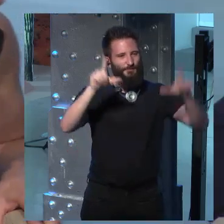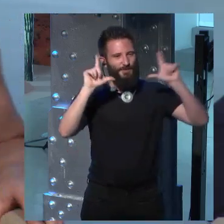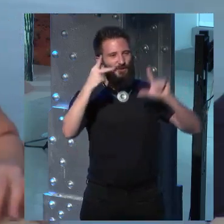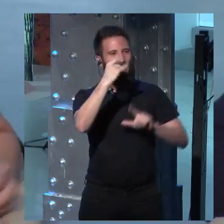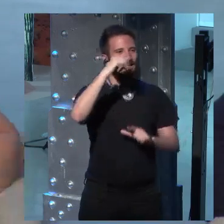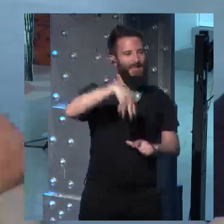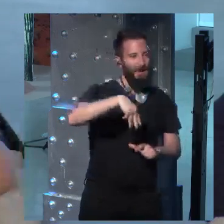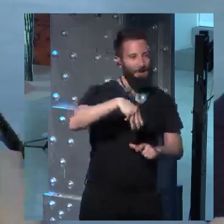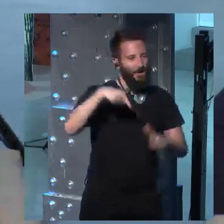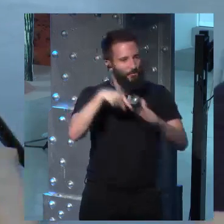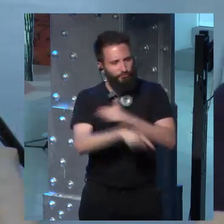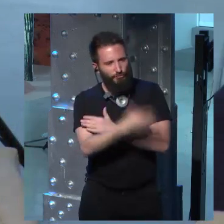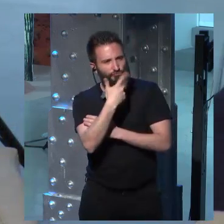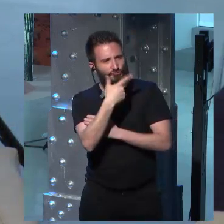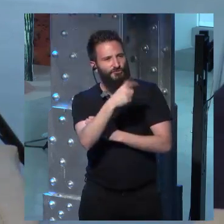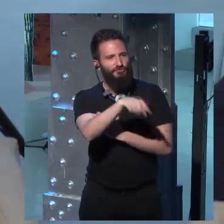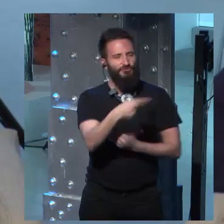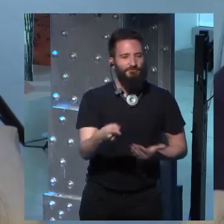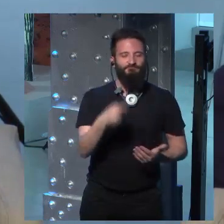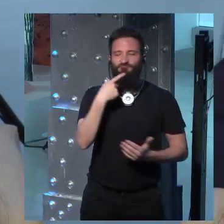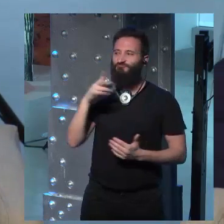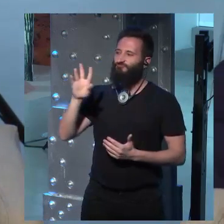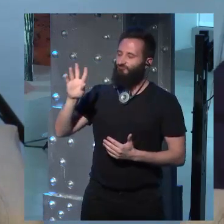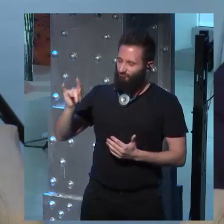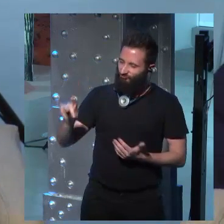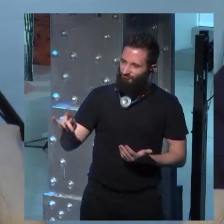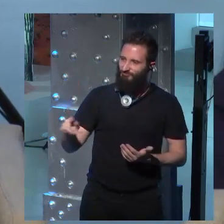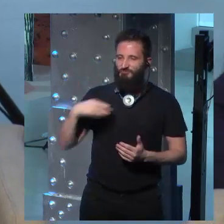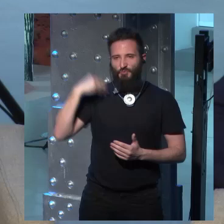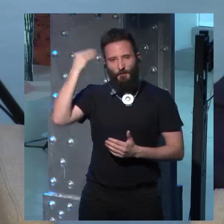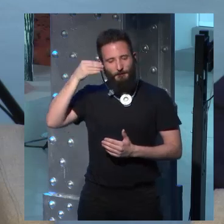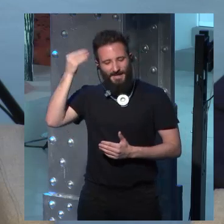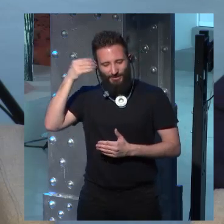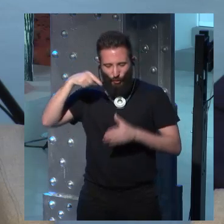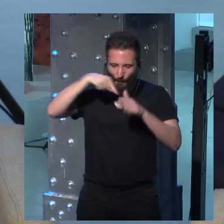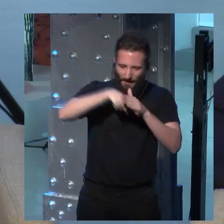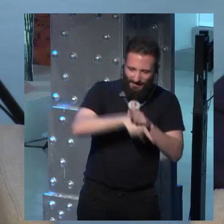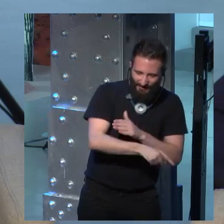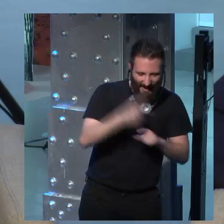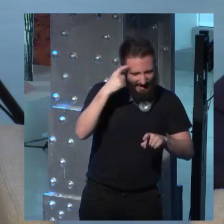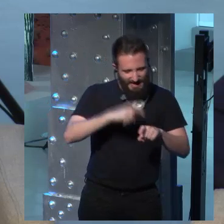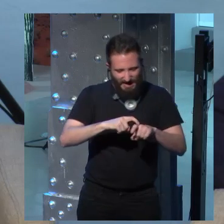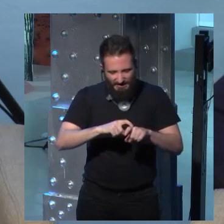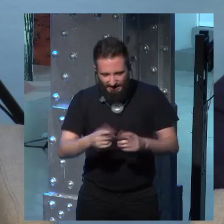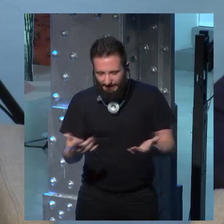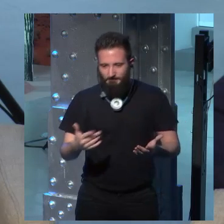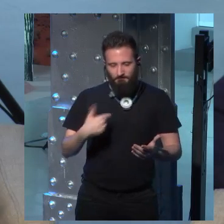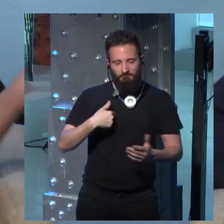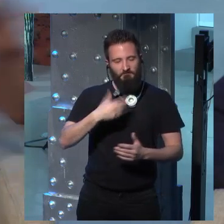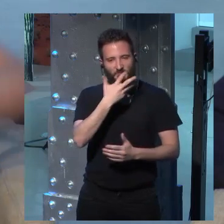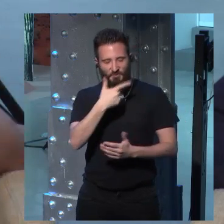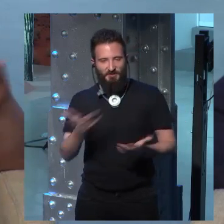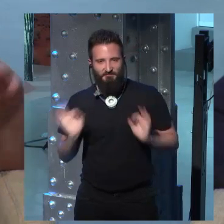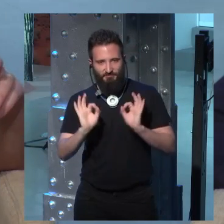You do see a lot more of Kim's story and what makes her tick. And there's a